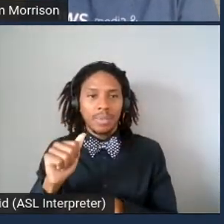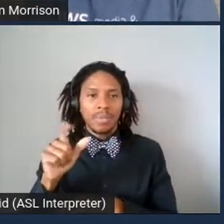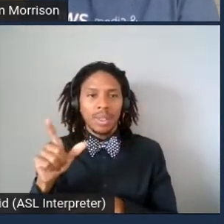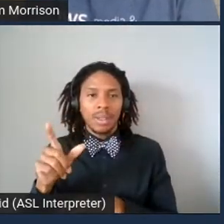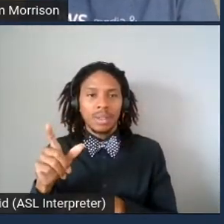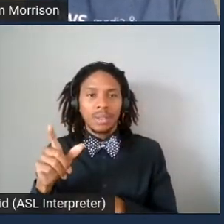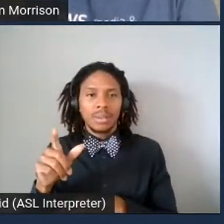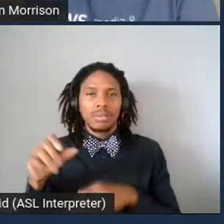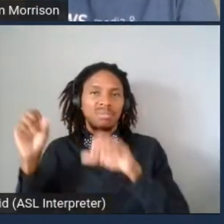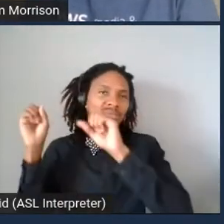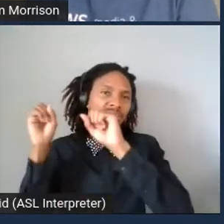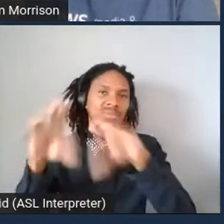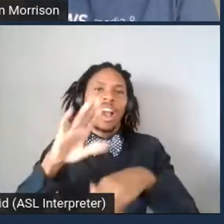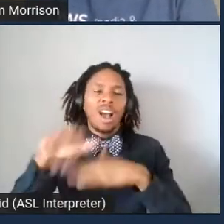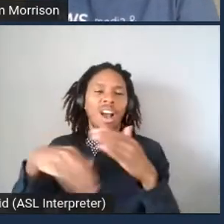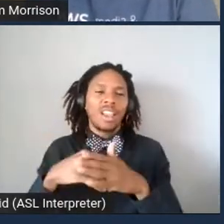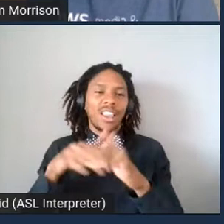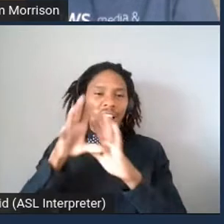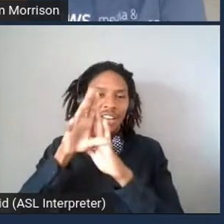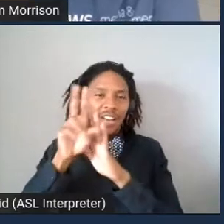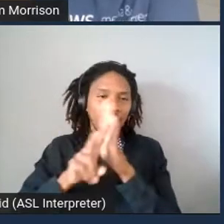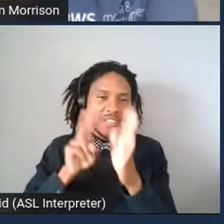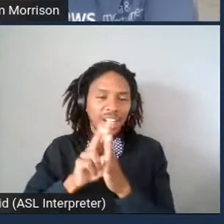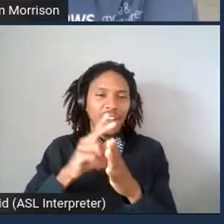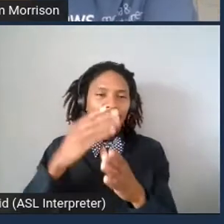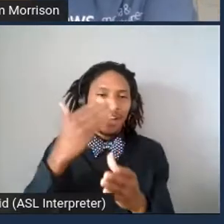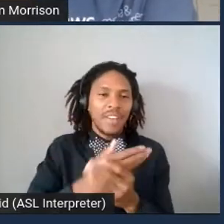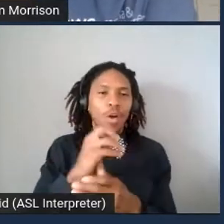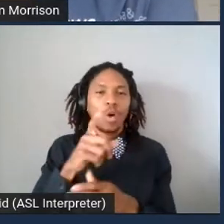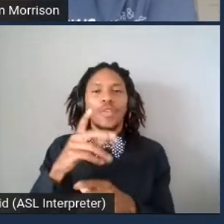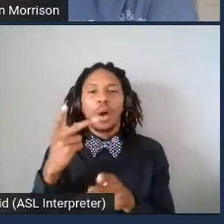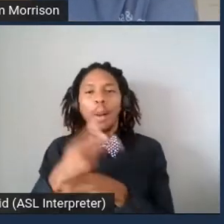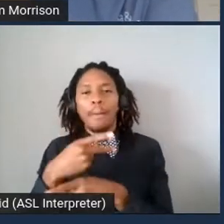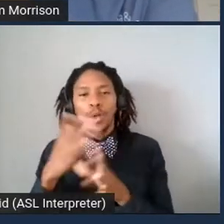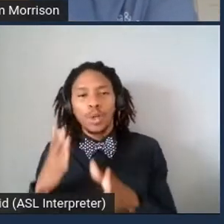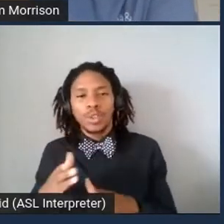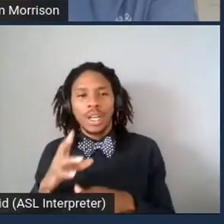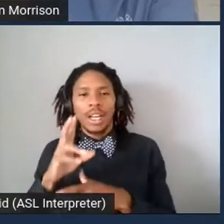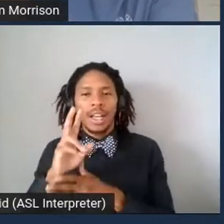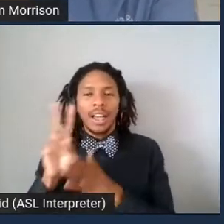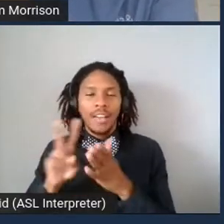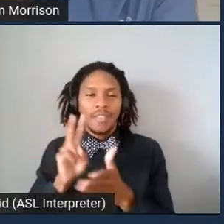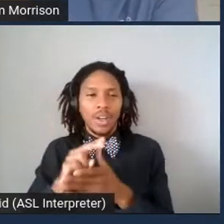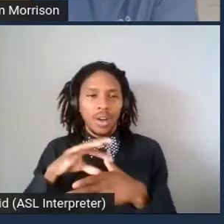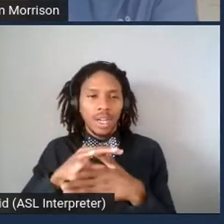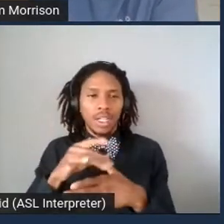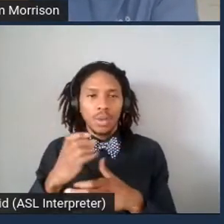of video files, and if you're a producer of video content and you wish to search